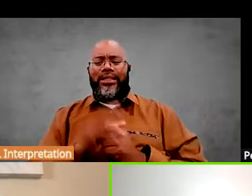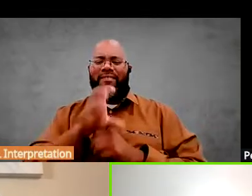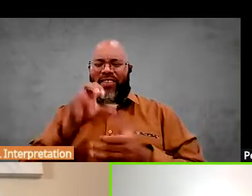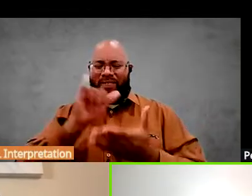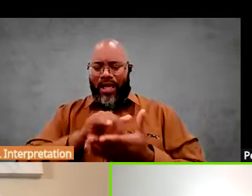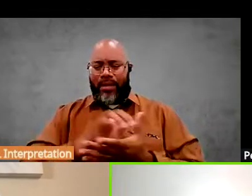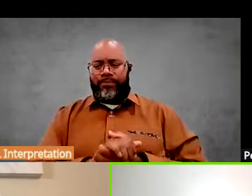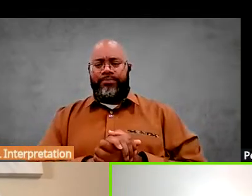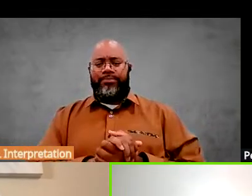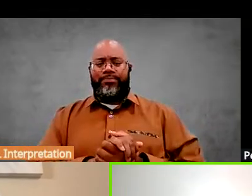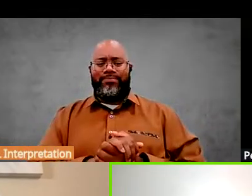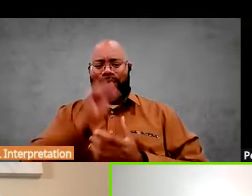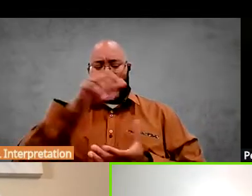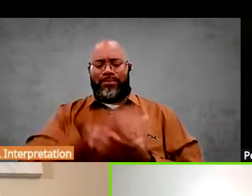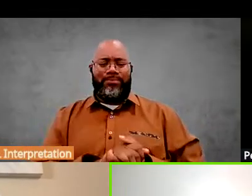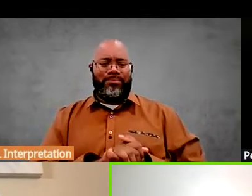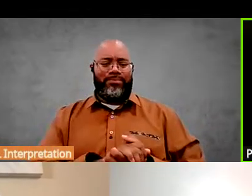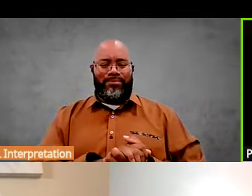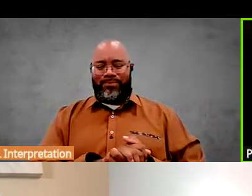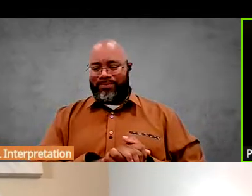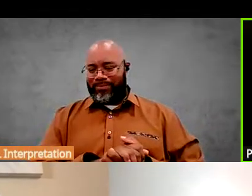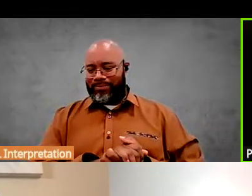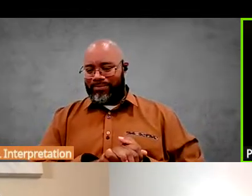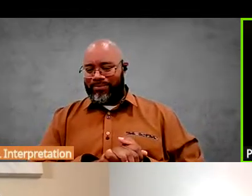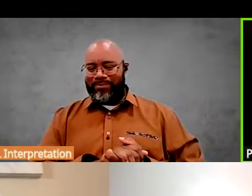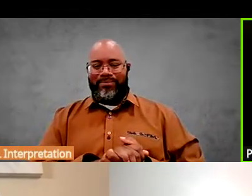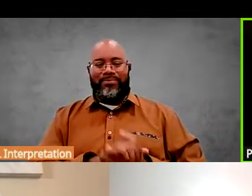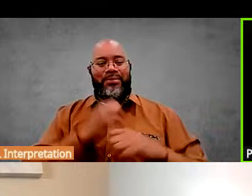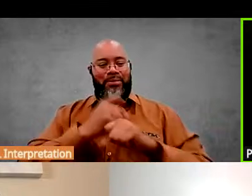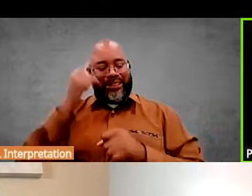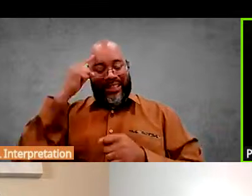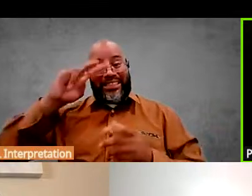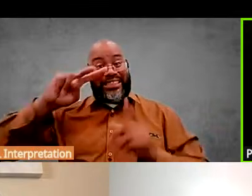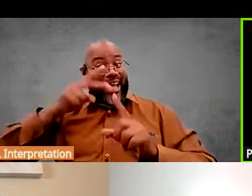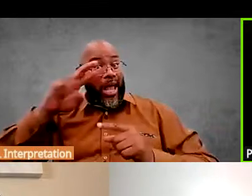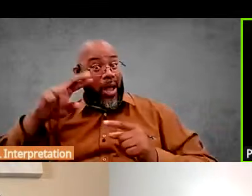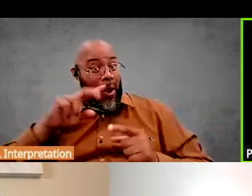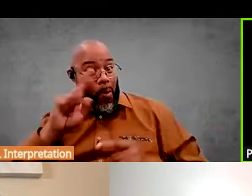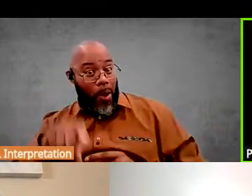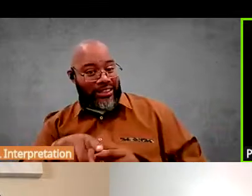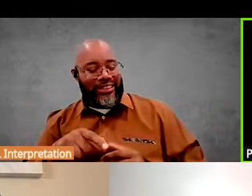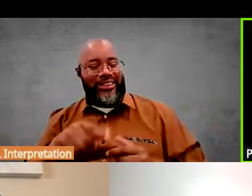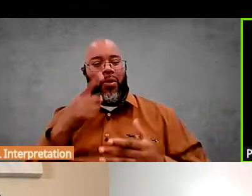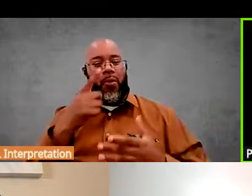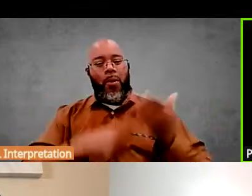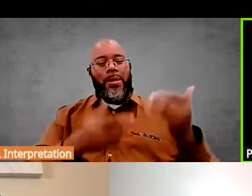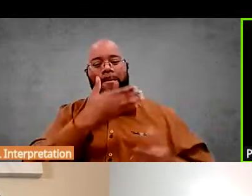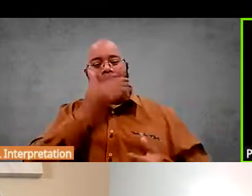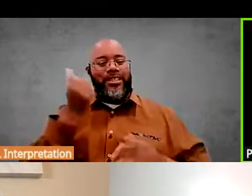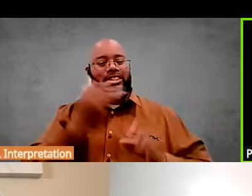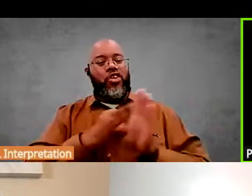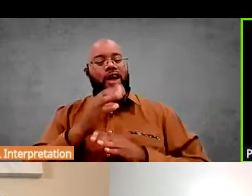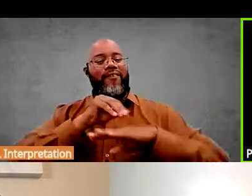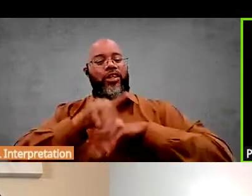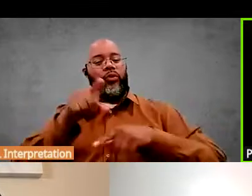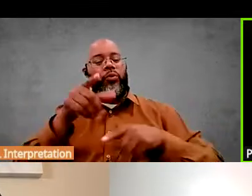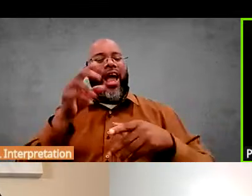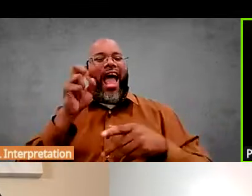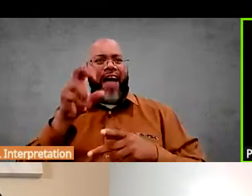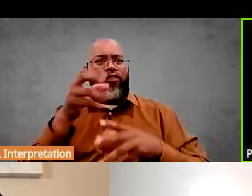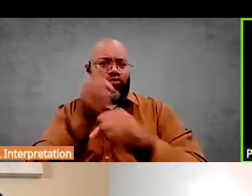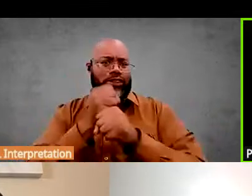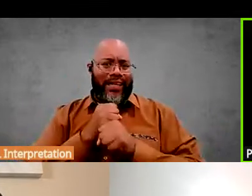that. Yeah. Makes sense. Second question. What's the best career advice you have ever